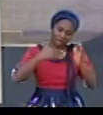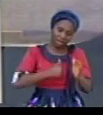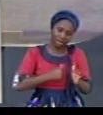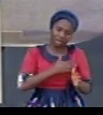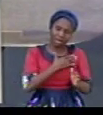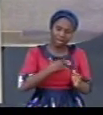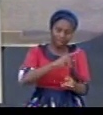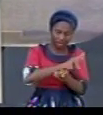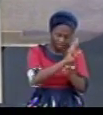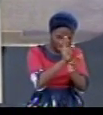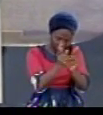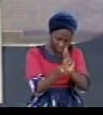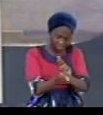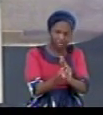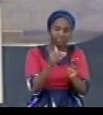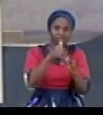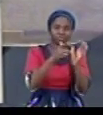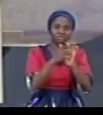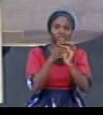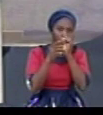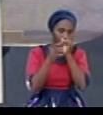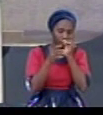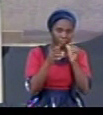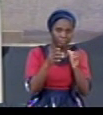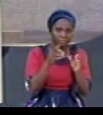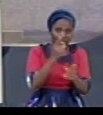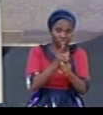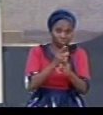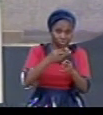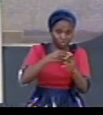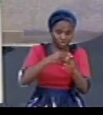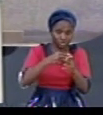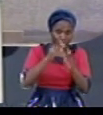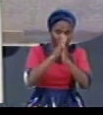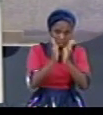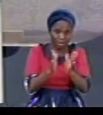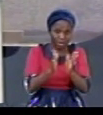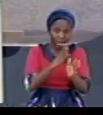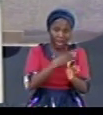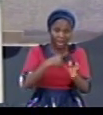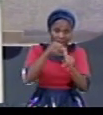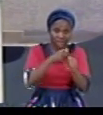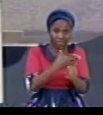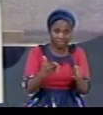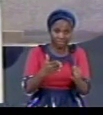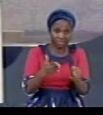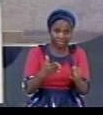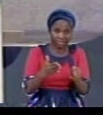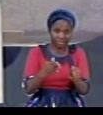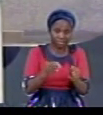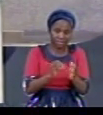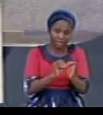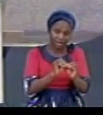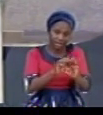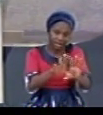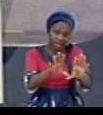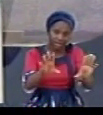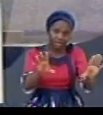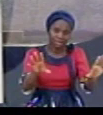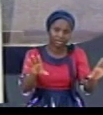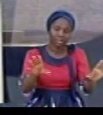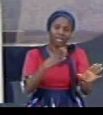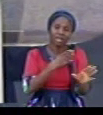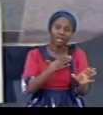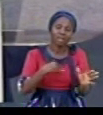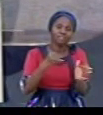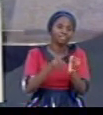and ashes. Just short prayer now. And everything cleared away. And it was